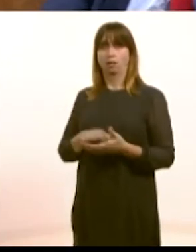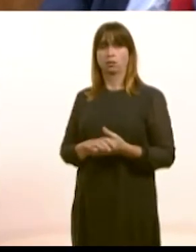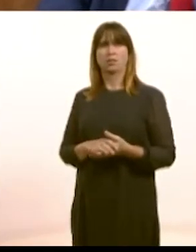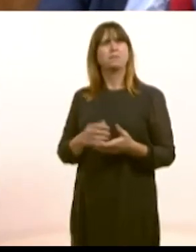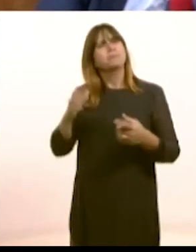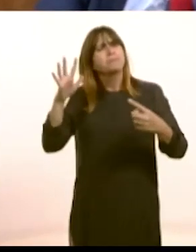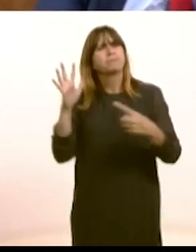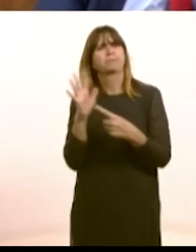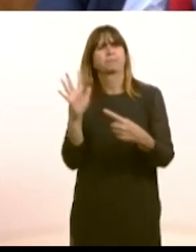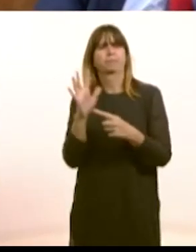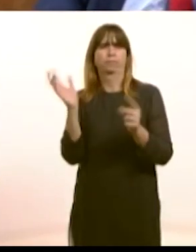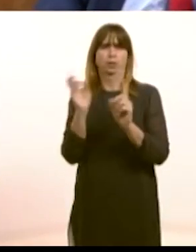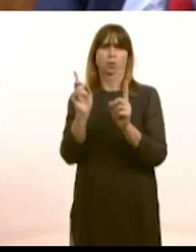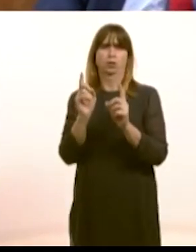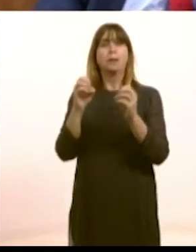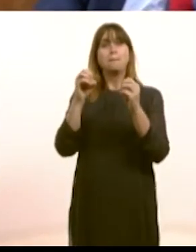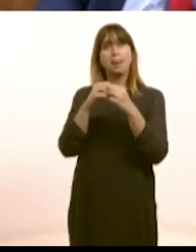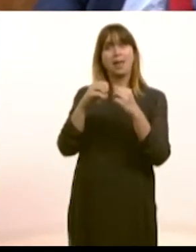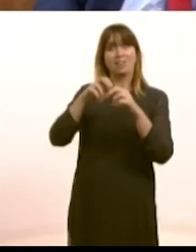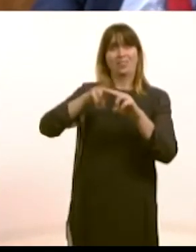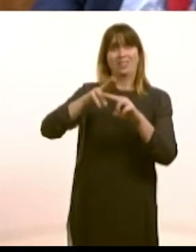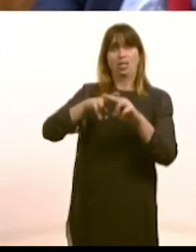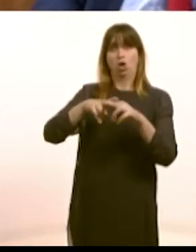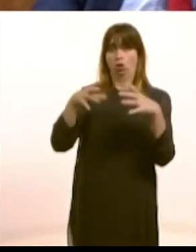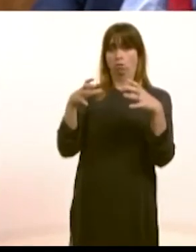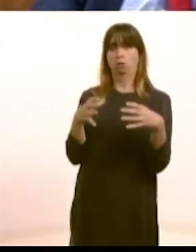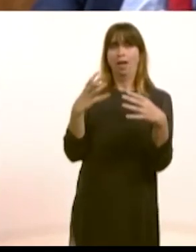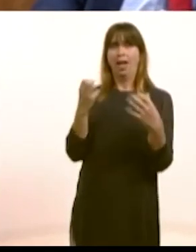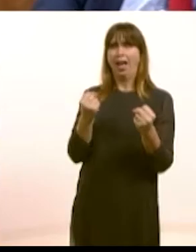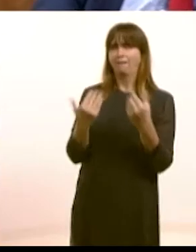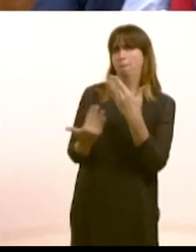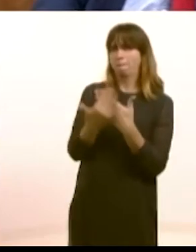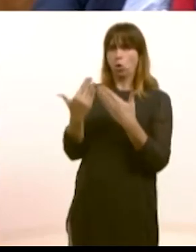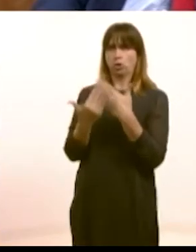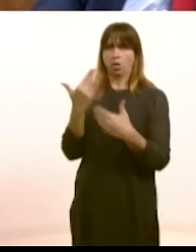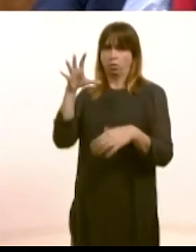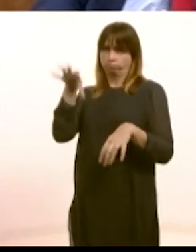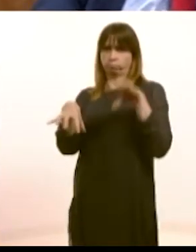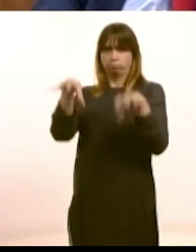hugely important that Blaenau and other communities have access to the most up-to-date, modern